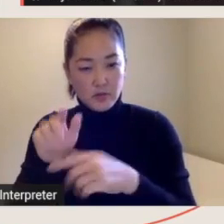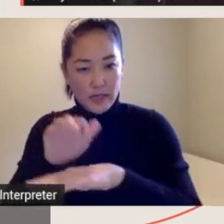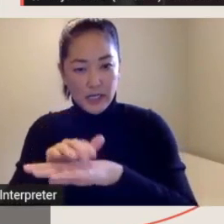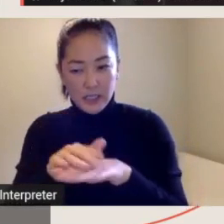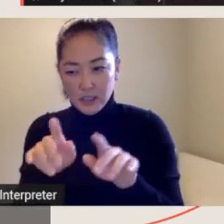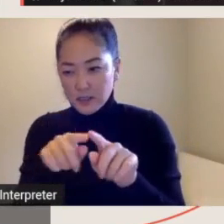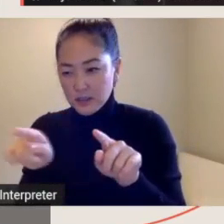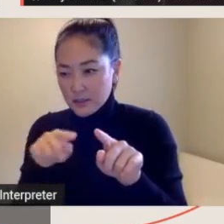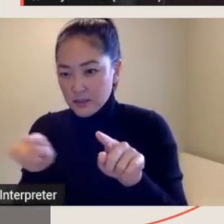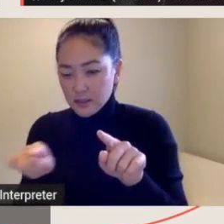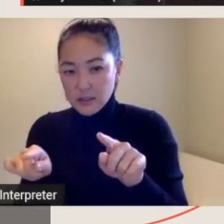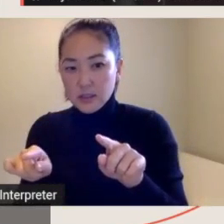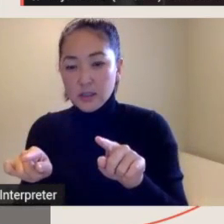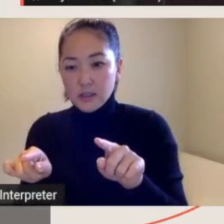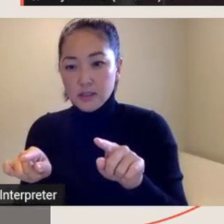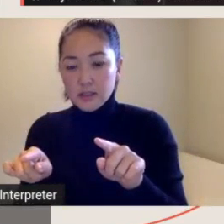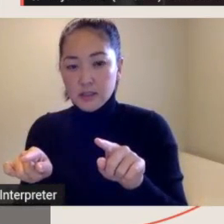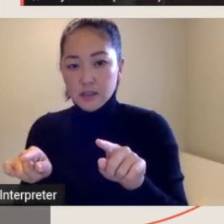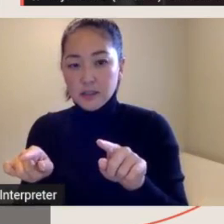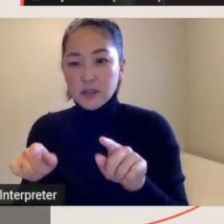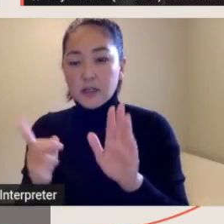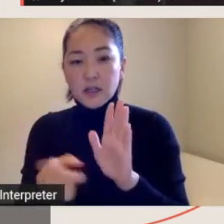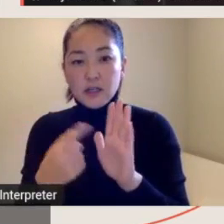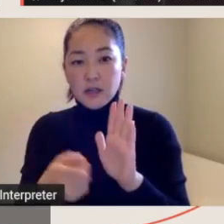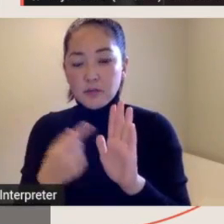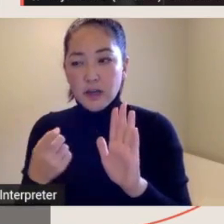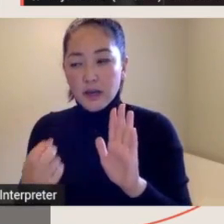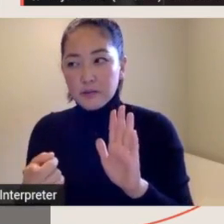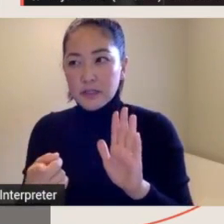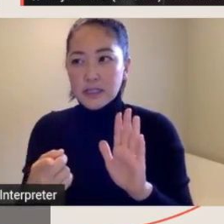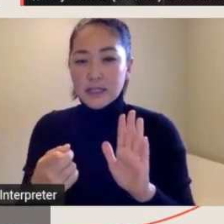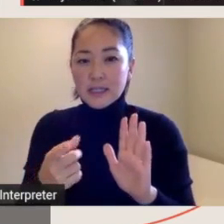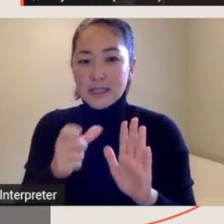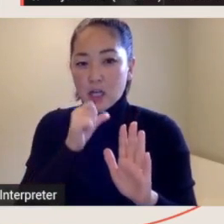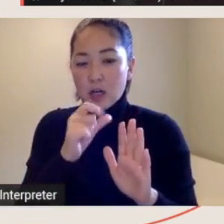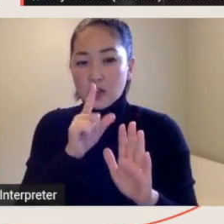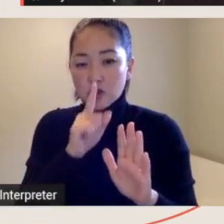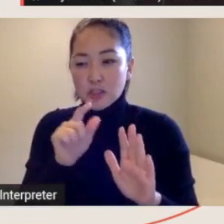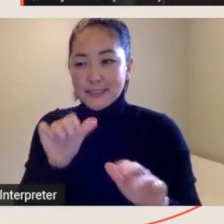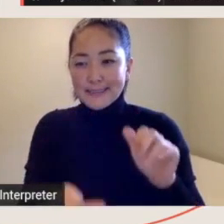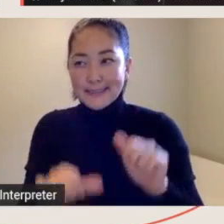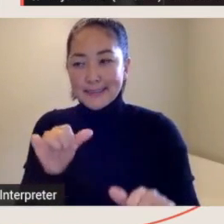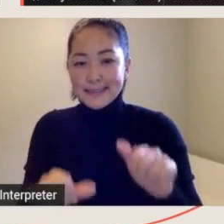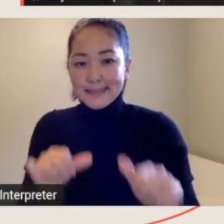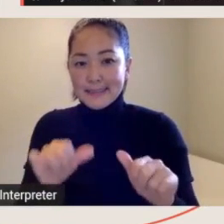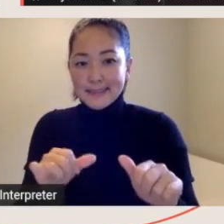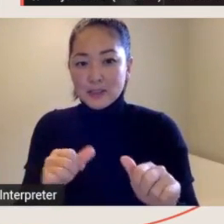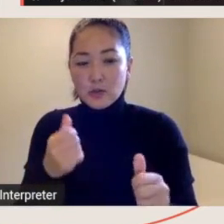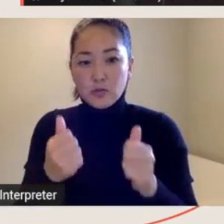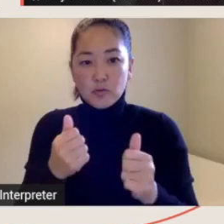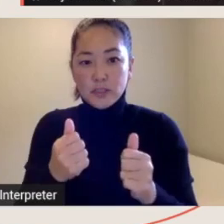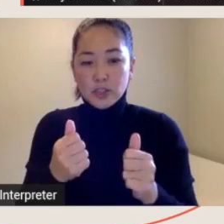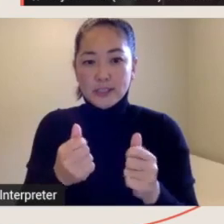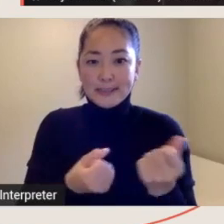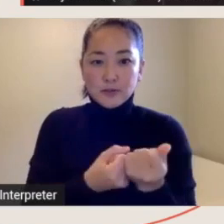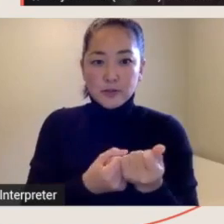again, that we saw that she sometimes was not very sure on which side she was